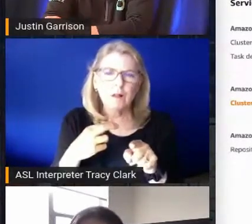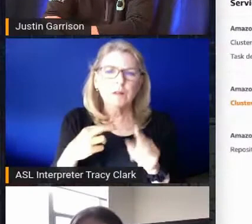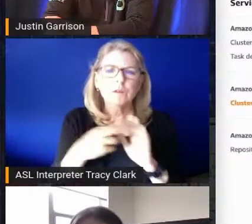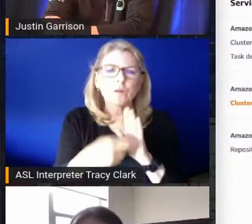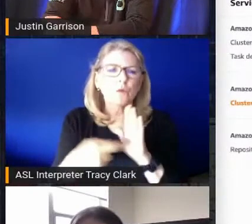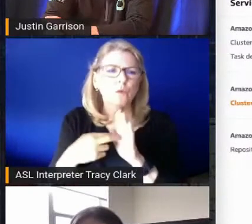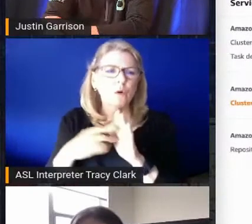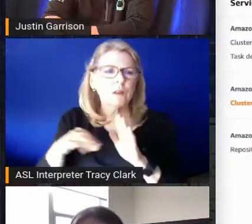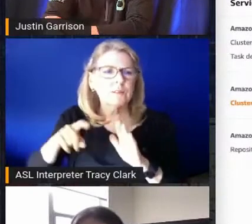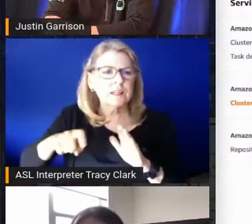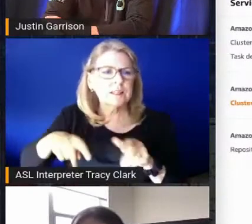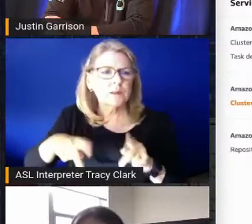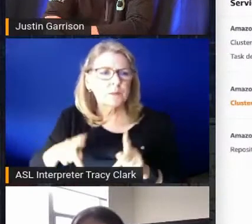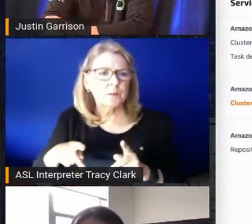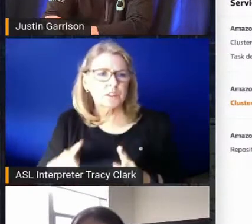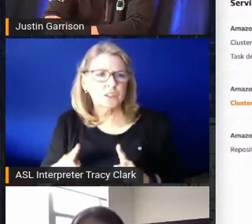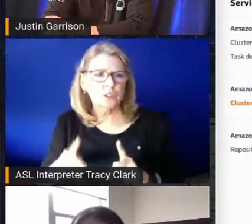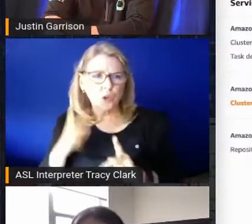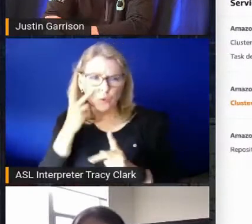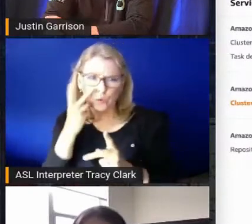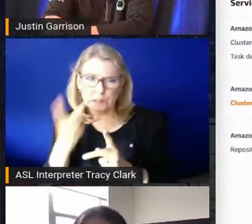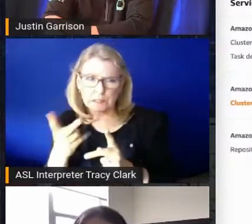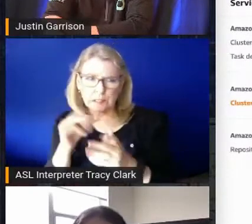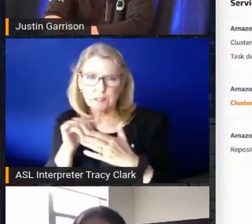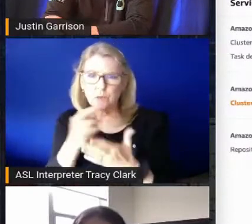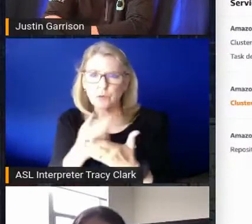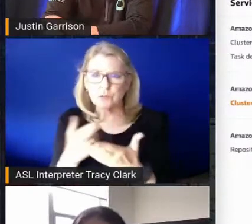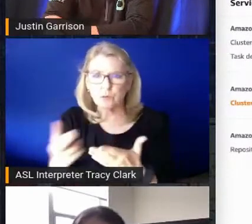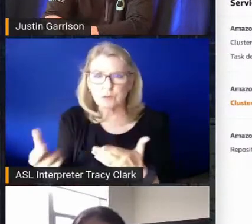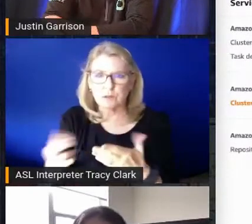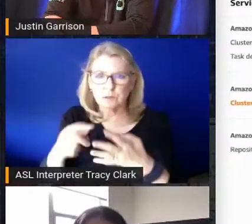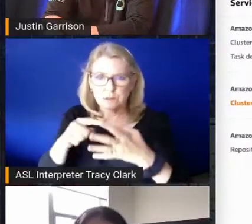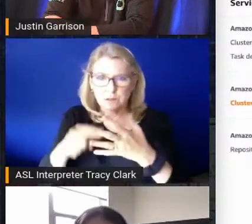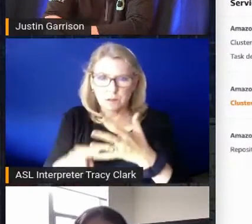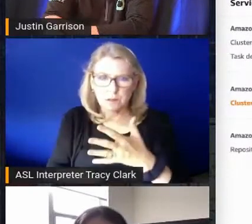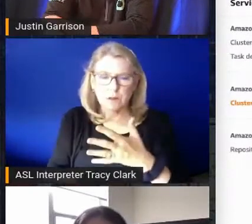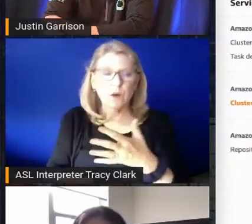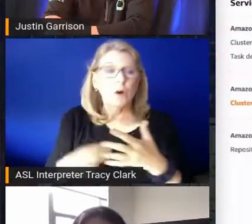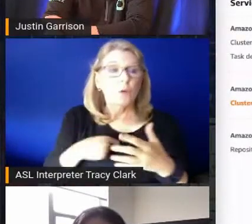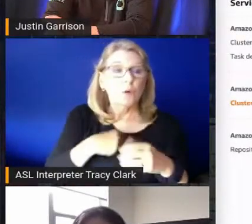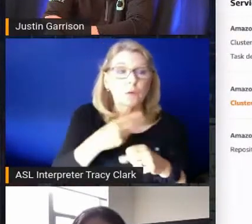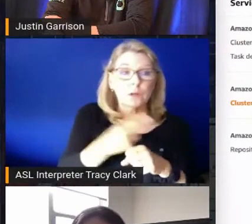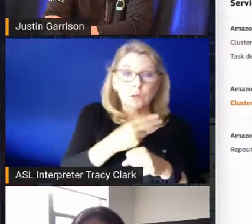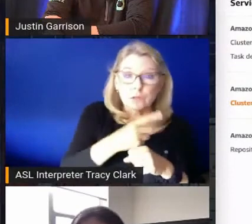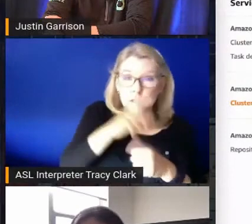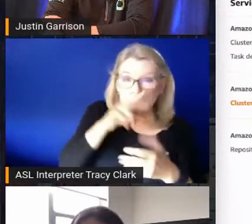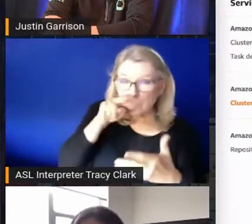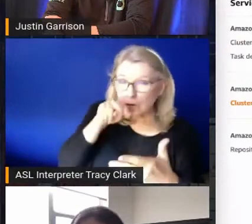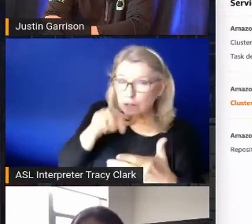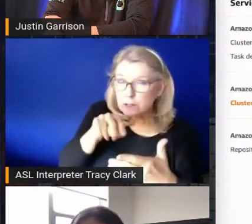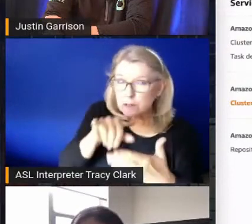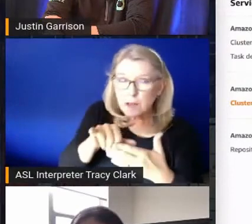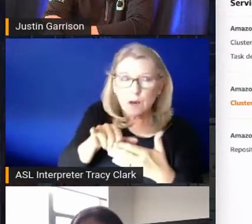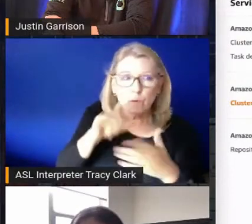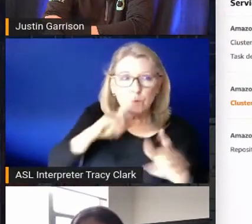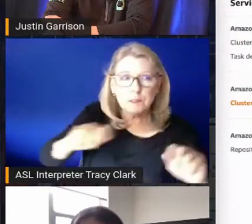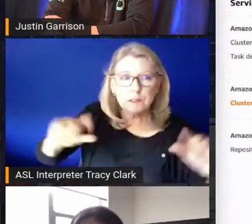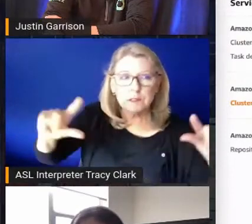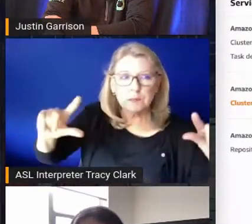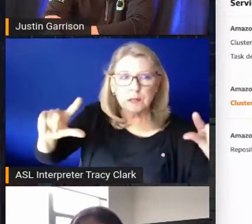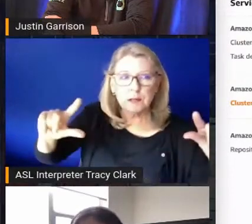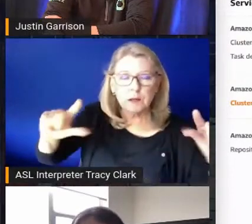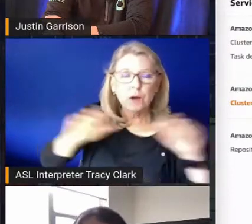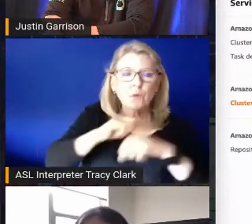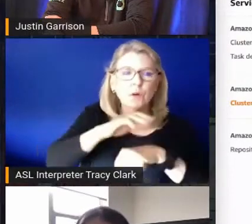those resources, right? So the IAM you're using to log into the console will be displayed in the warning message. So this is